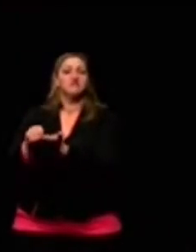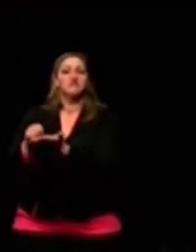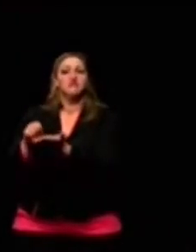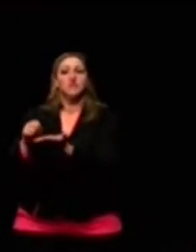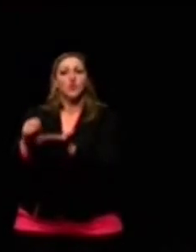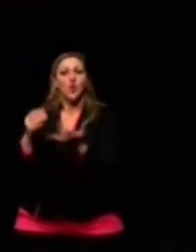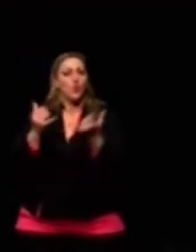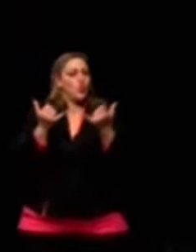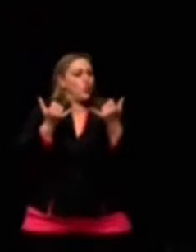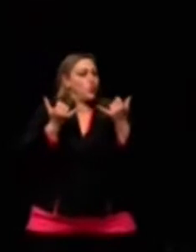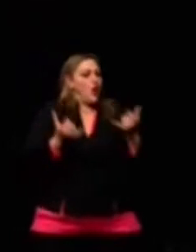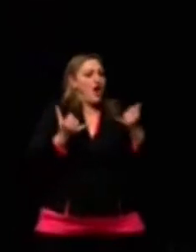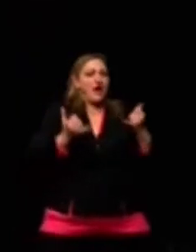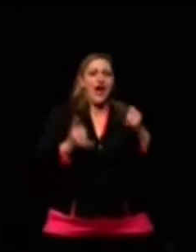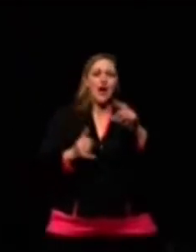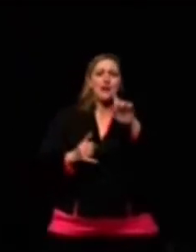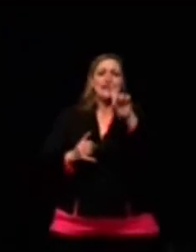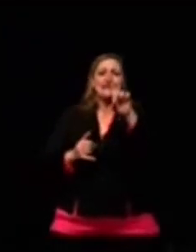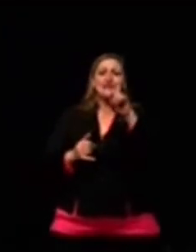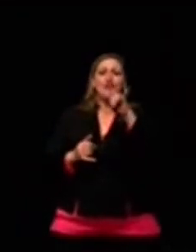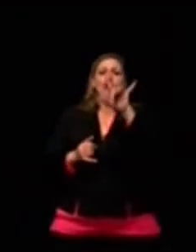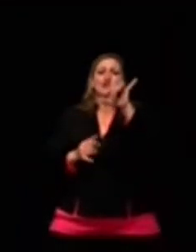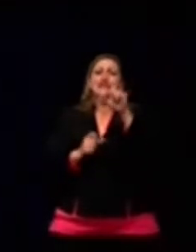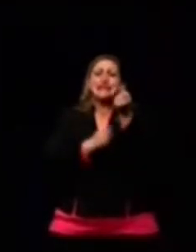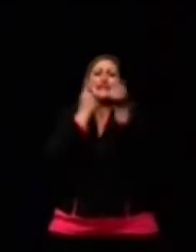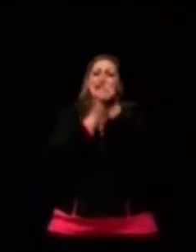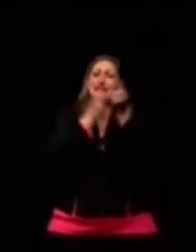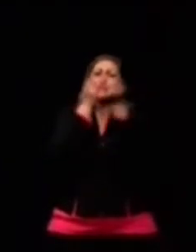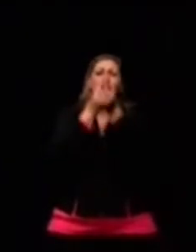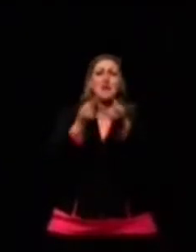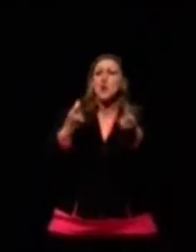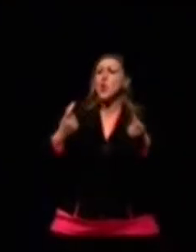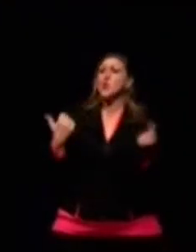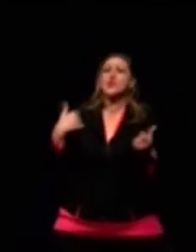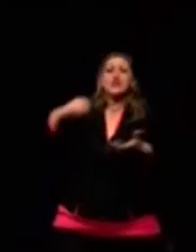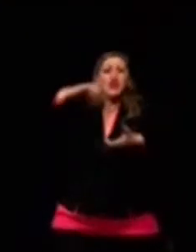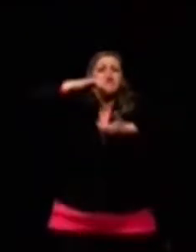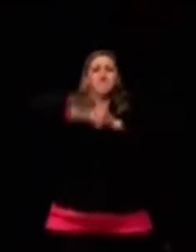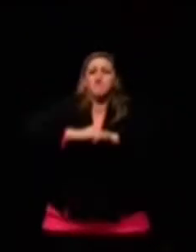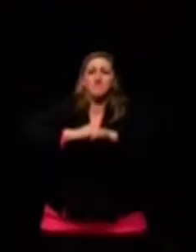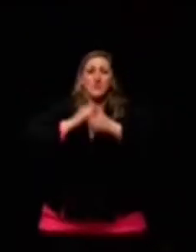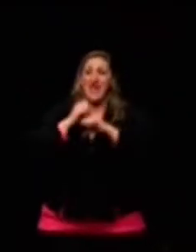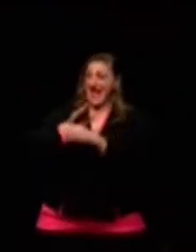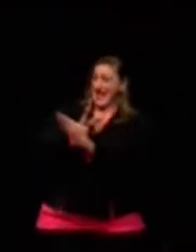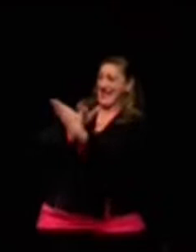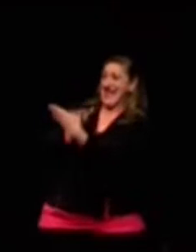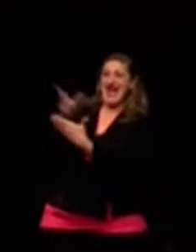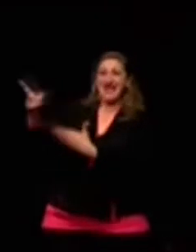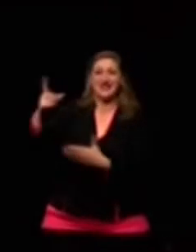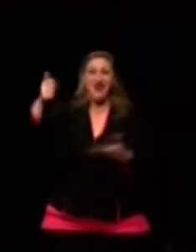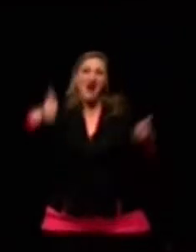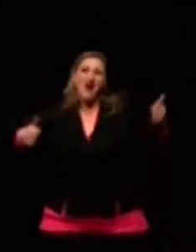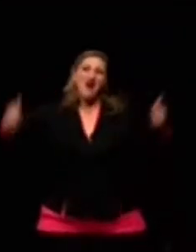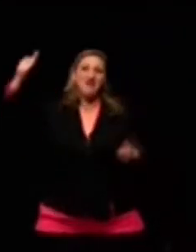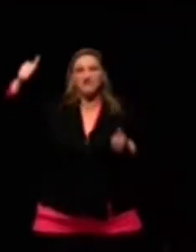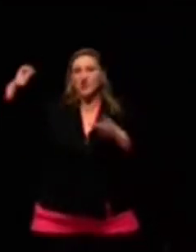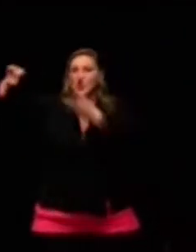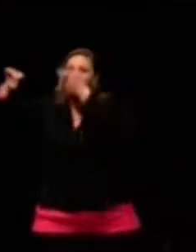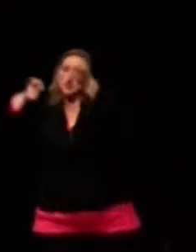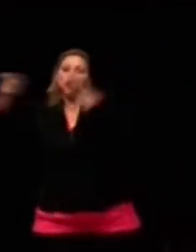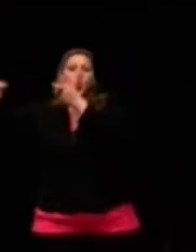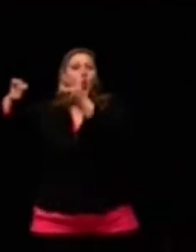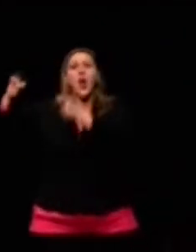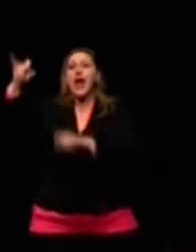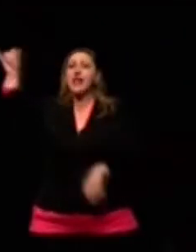when democracy needs champions, when we should be standing together against autocracies like